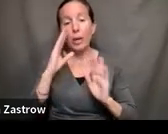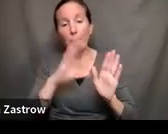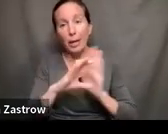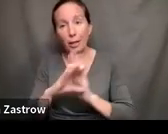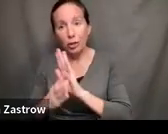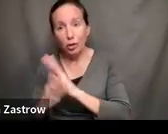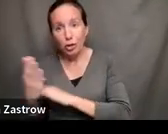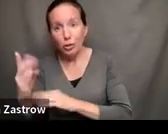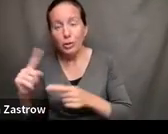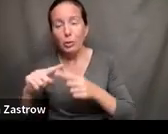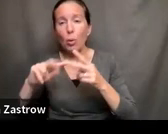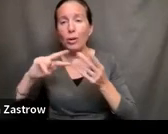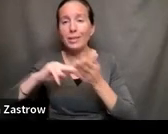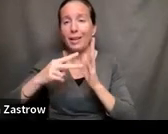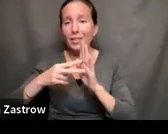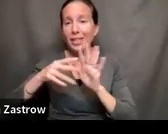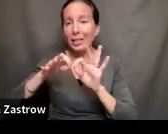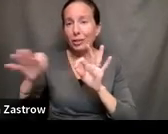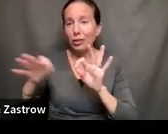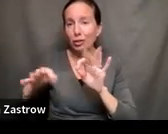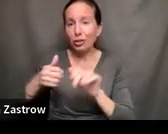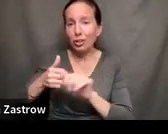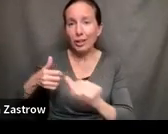a definition? Because